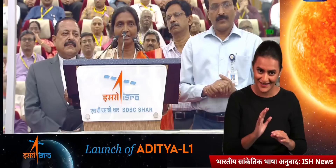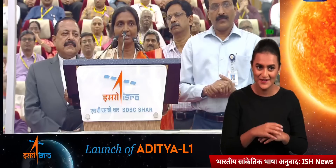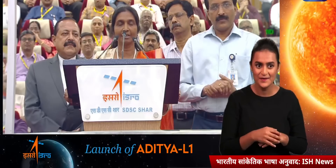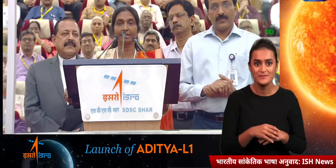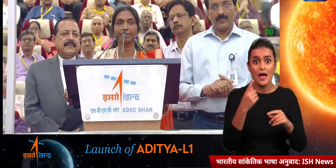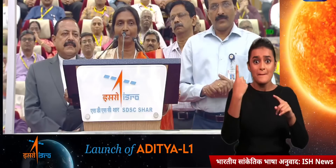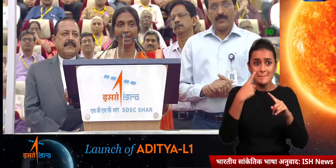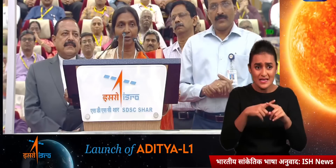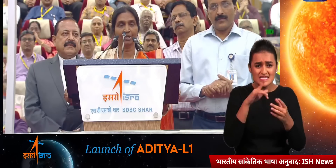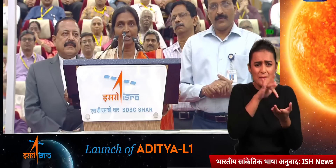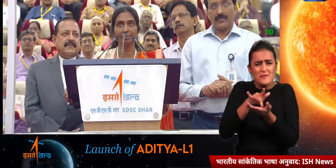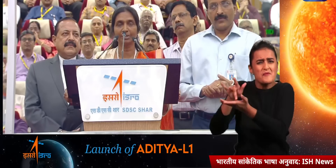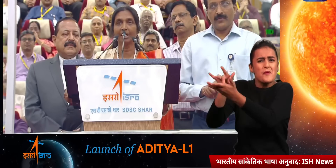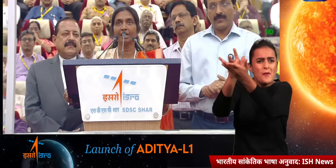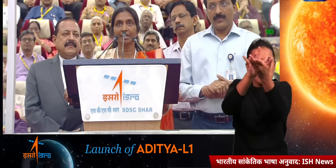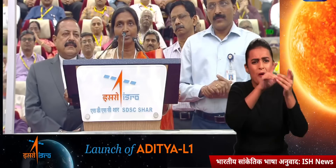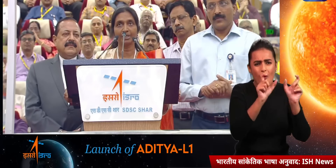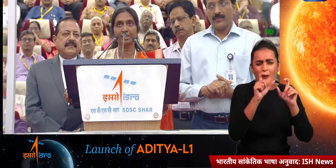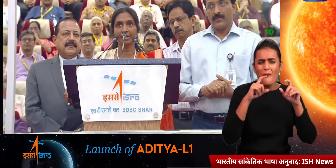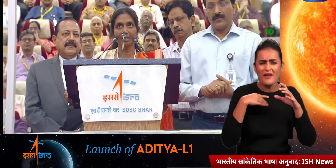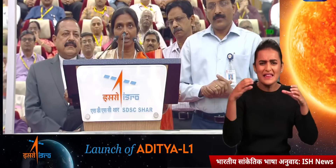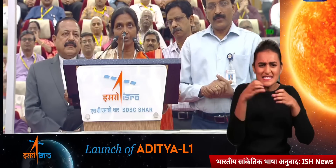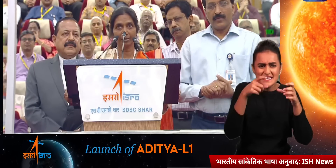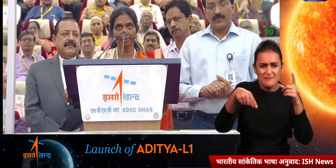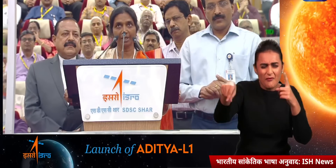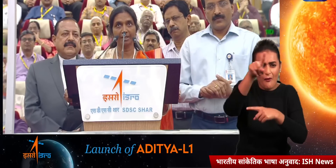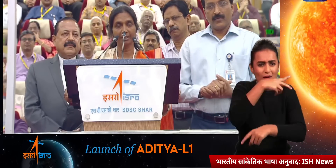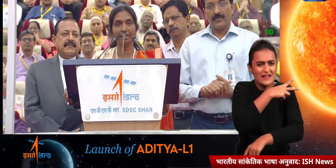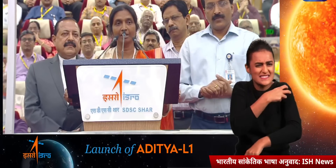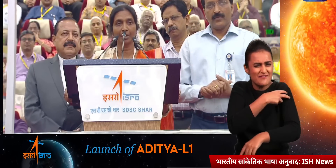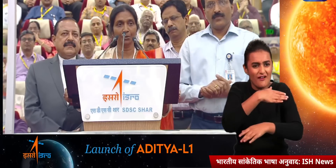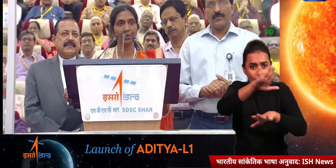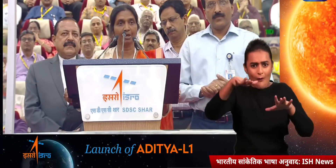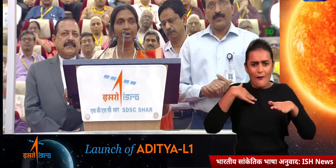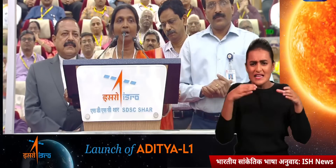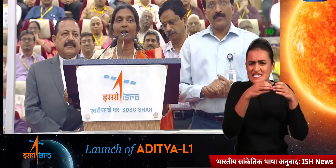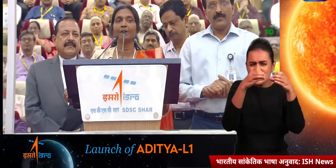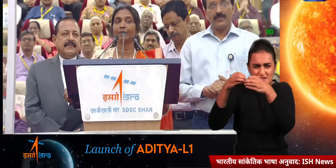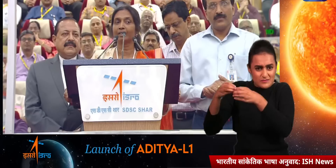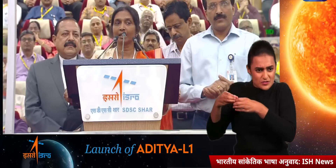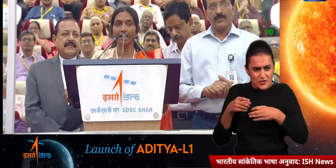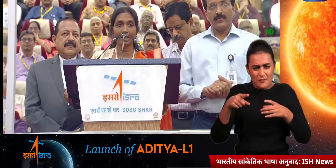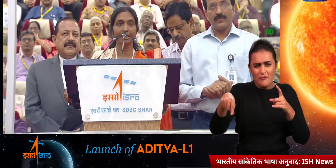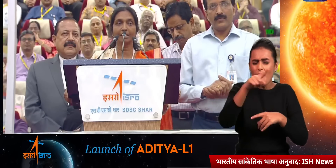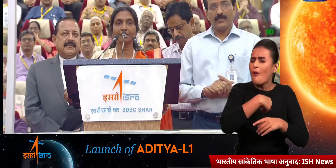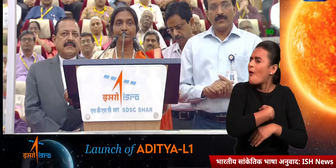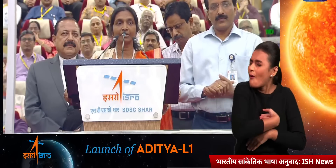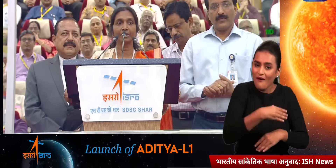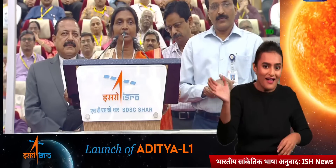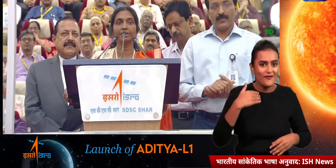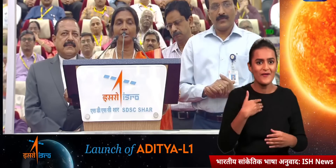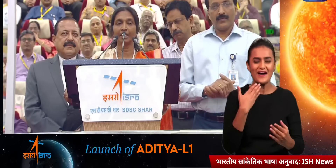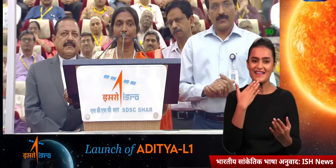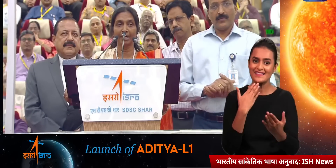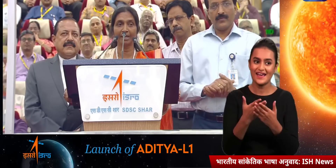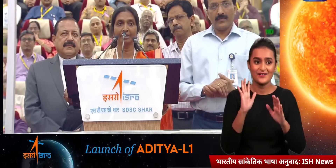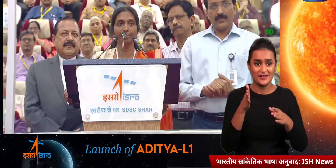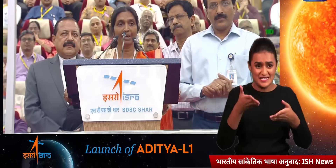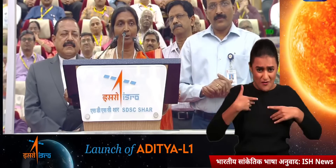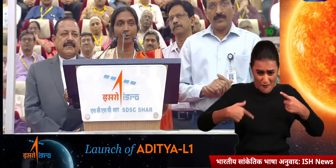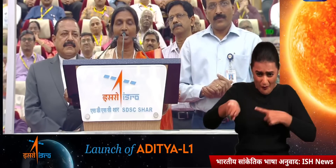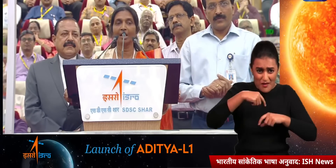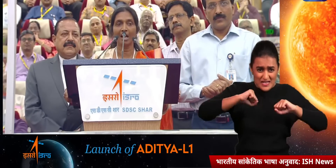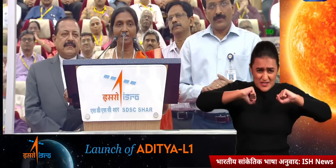across the center, payload teams, especially the teams from the IAA and IUCA, for the relentless effort in building